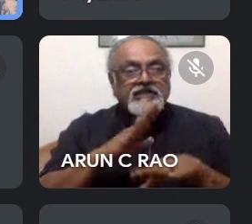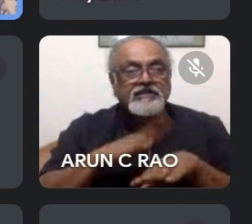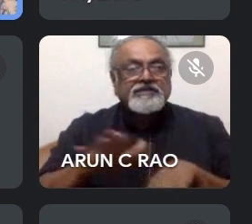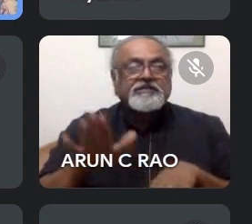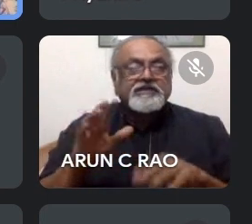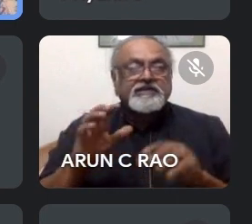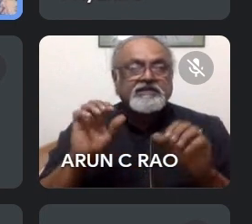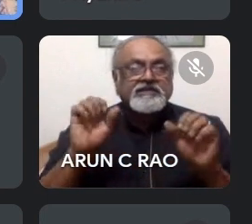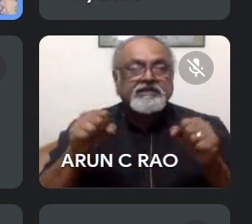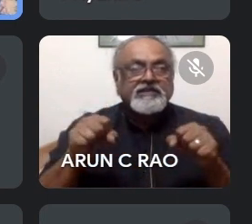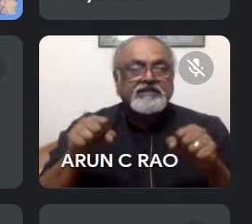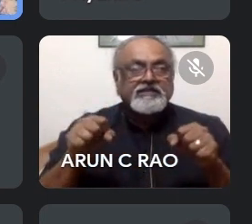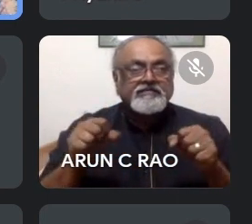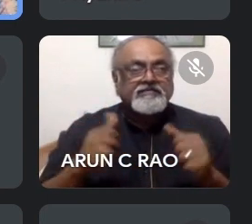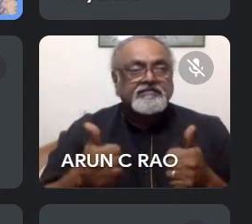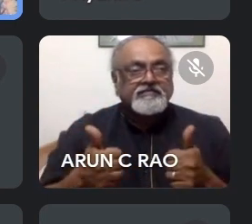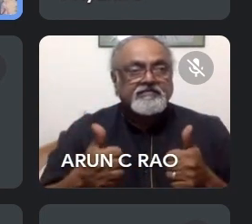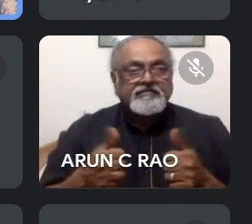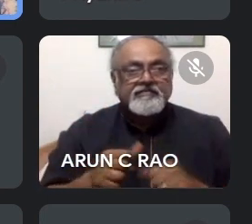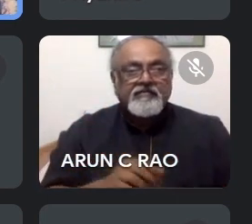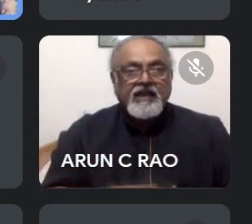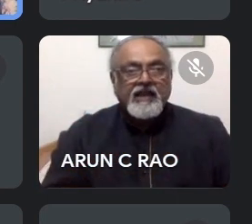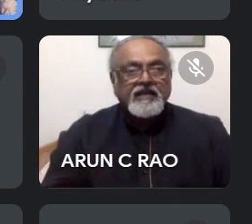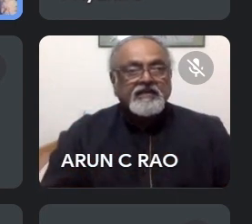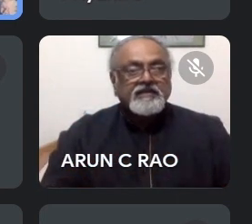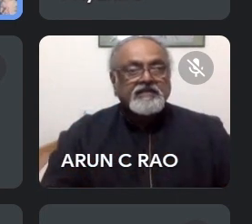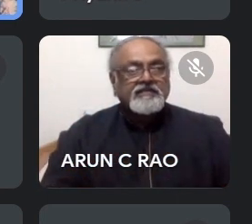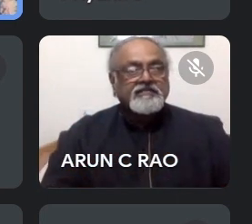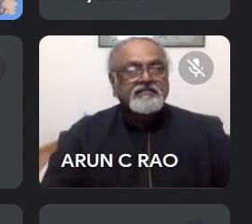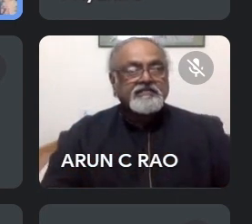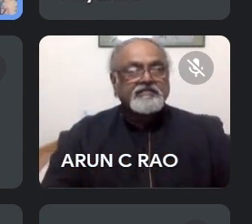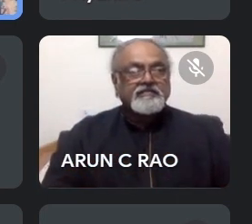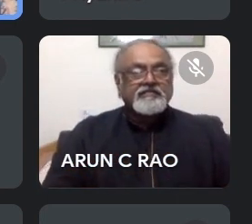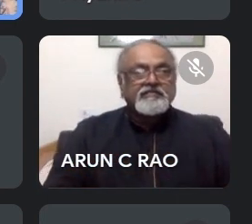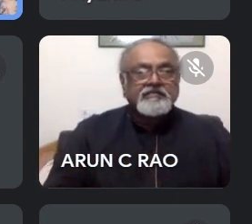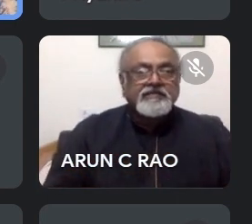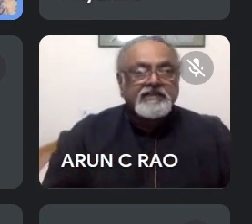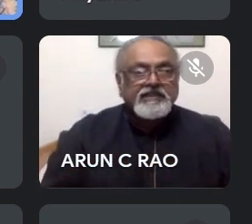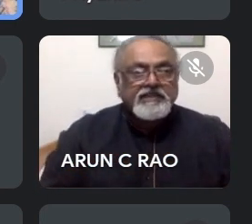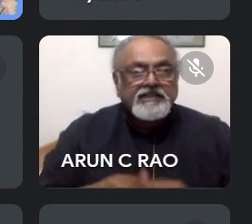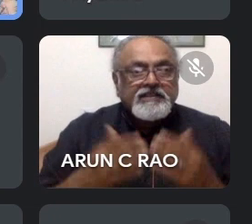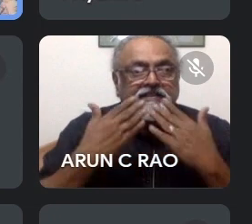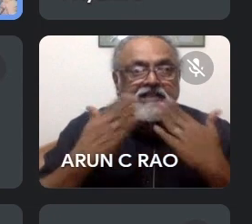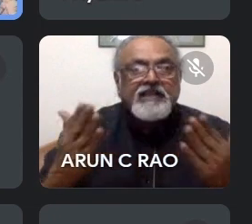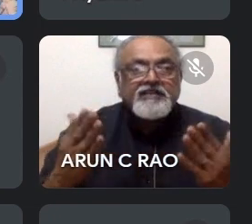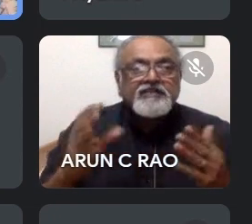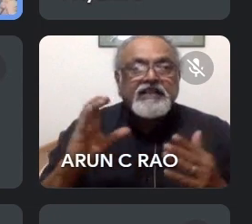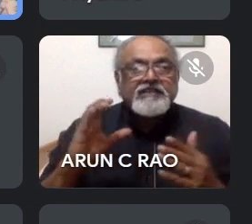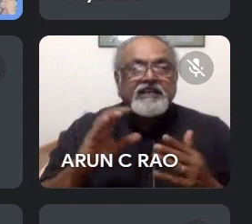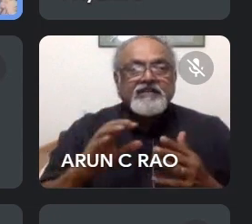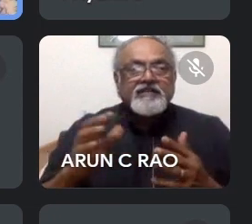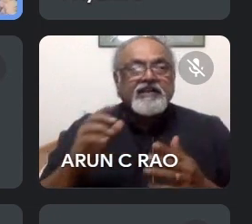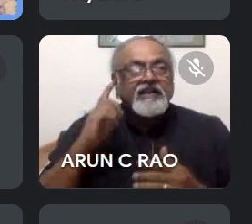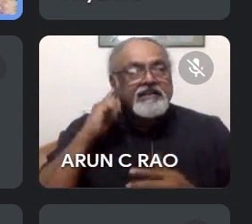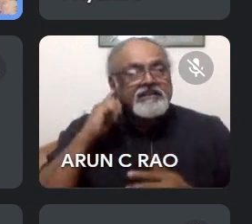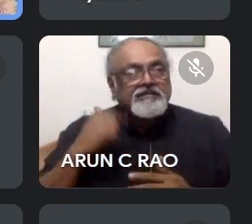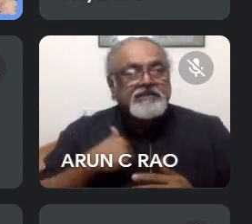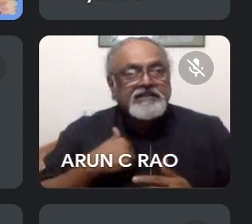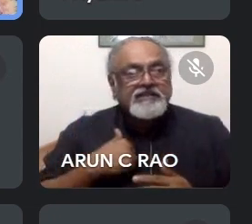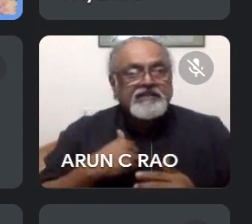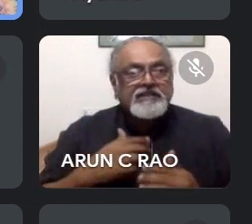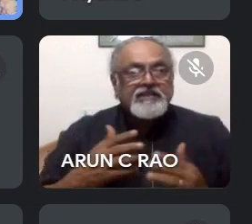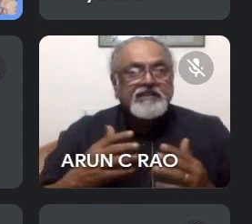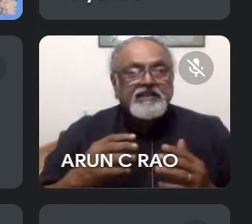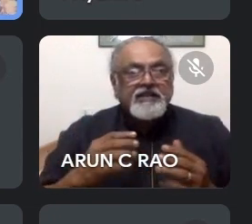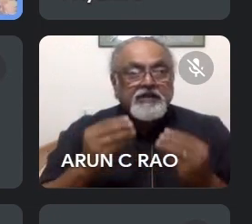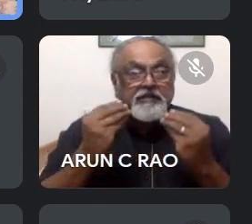Okay. Thank you, Chetan, for like introducing me again, and yeah, thank you everyone for listening to me and the precious